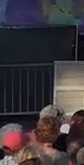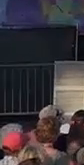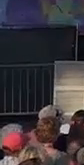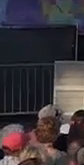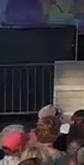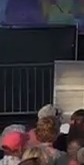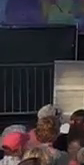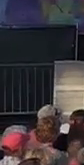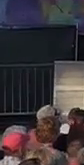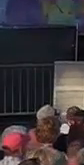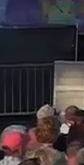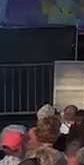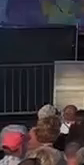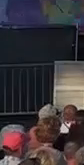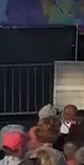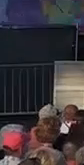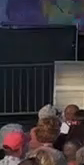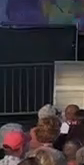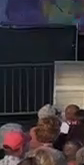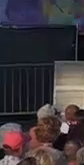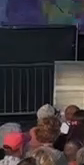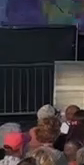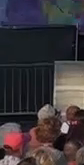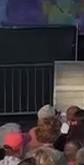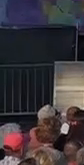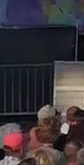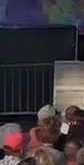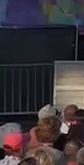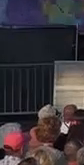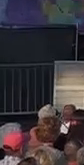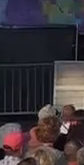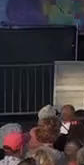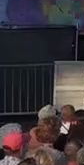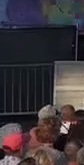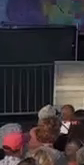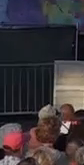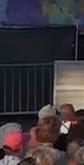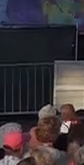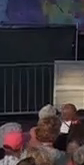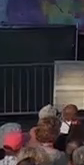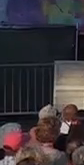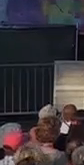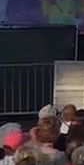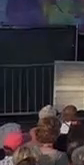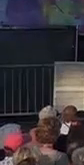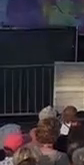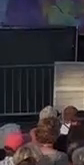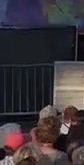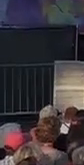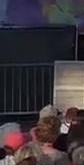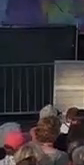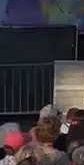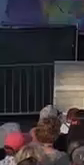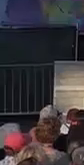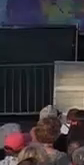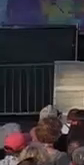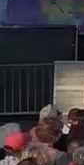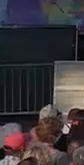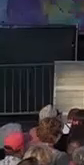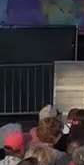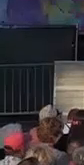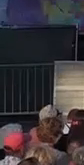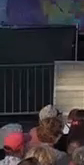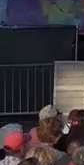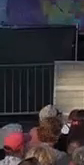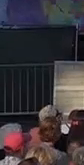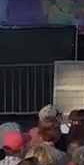we've got so many amazing kids in our programs. We ought to invite them all to come together, volunteer, and put a band together and